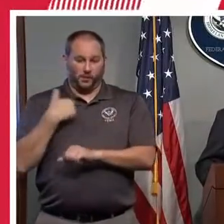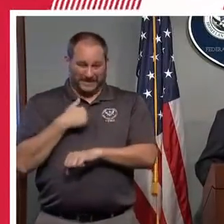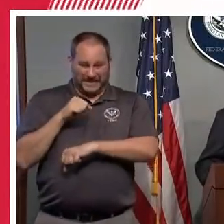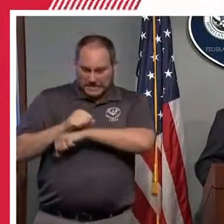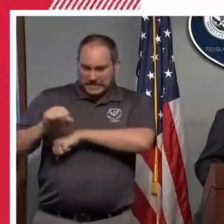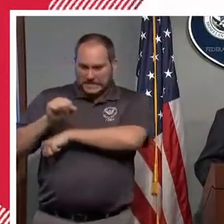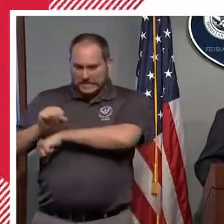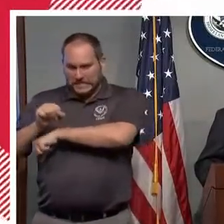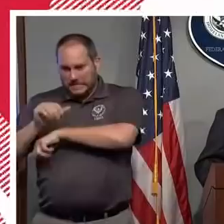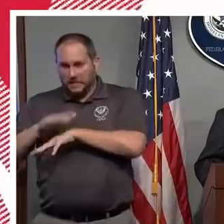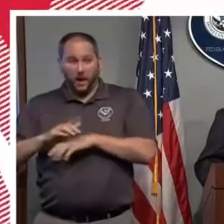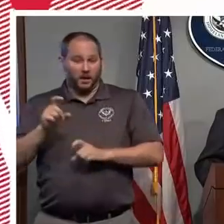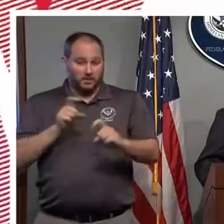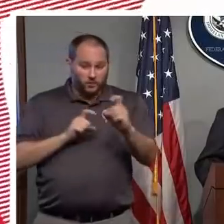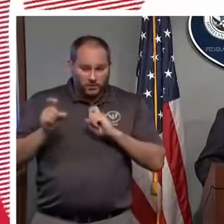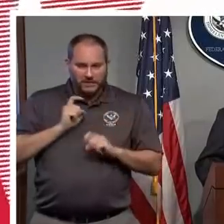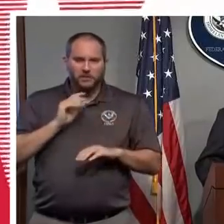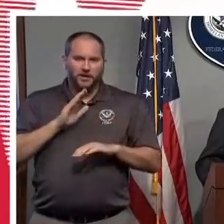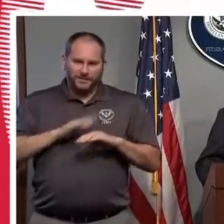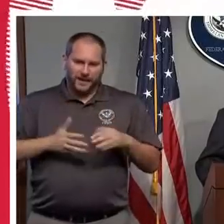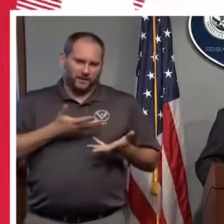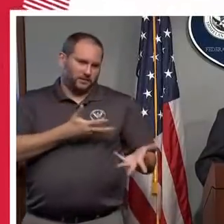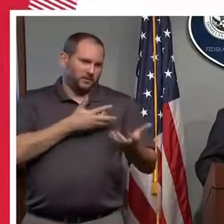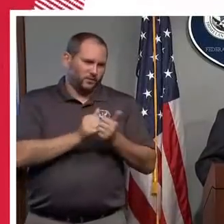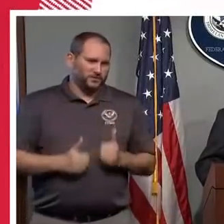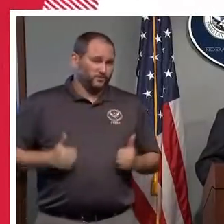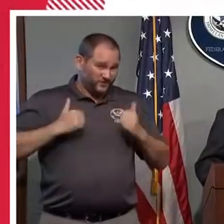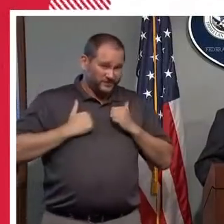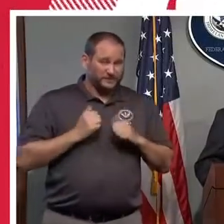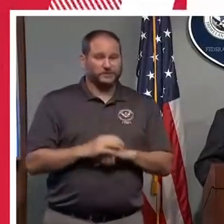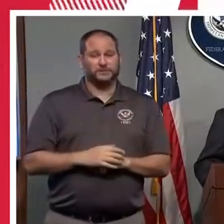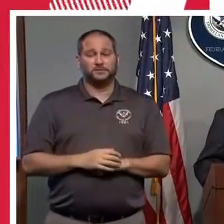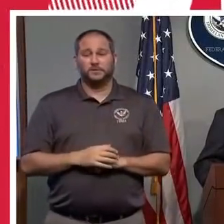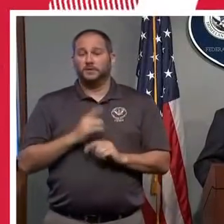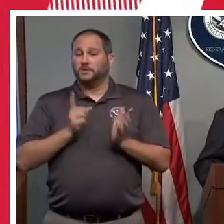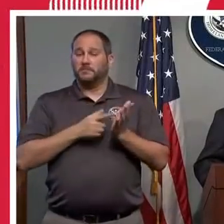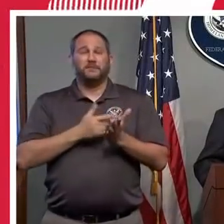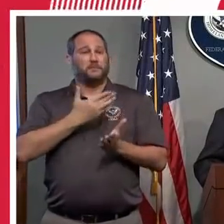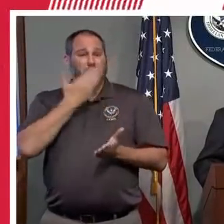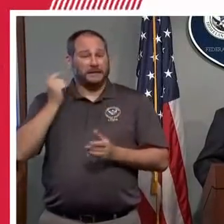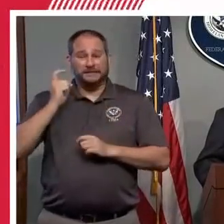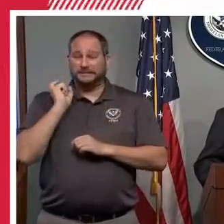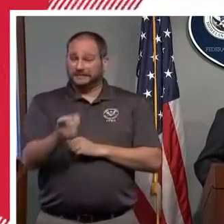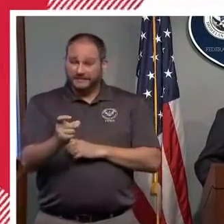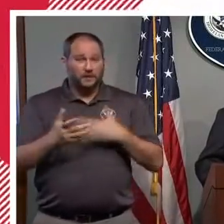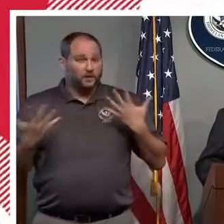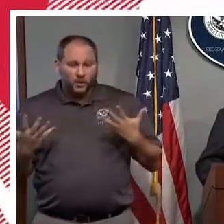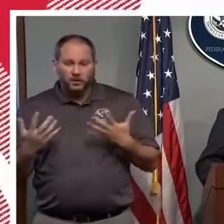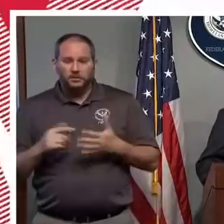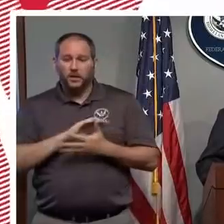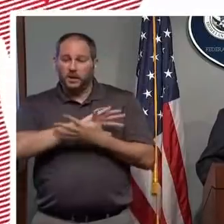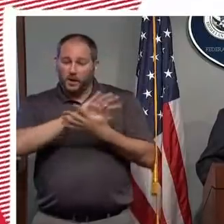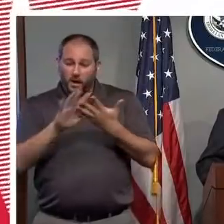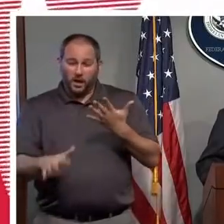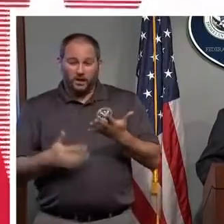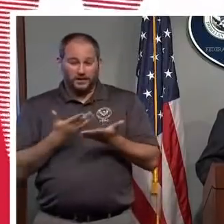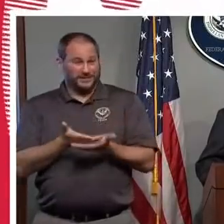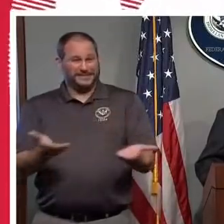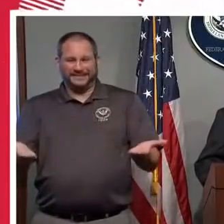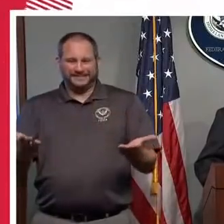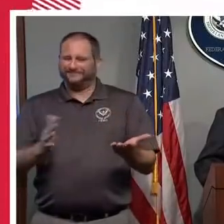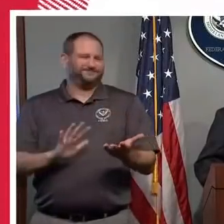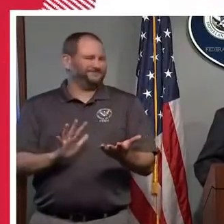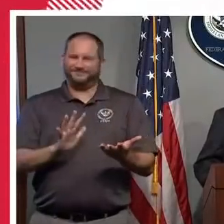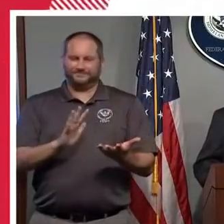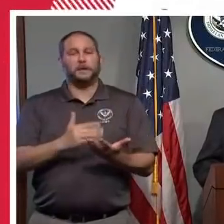working with survivors. And so we ask that you don't do any clothing drives or any of those kinds of things at this point in time. We will let you know as far as what the needs are in the